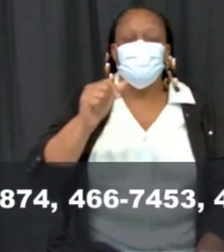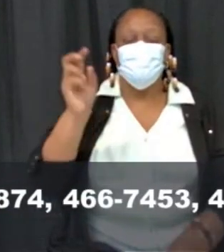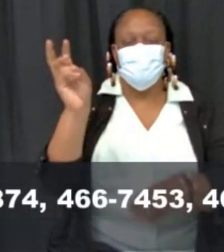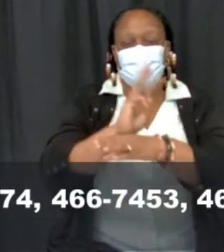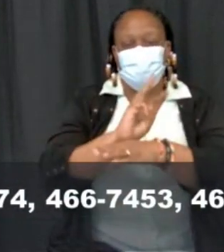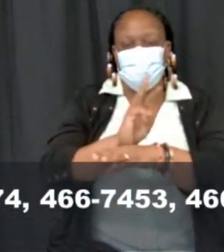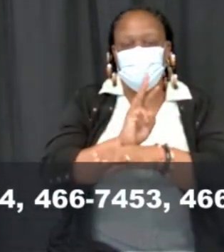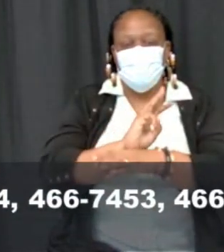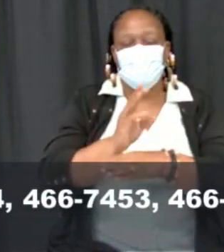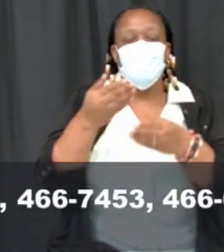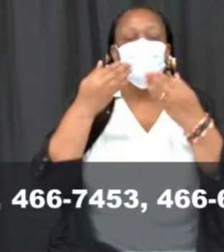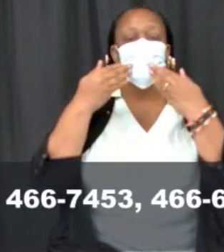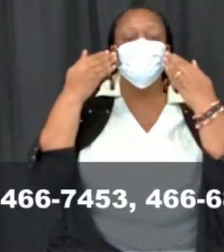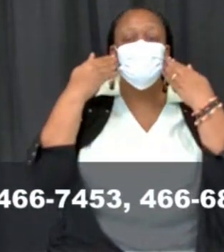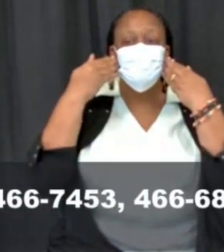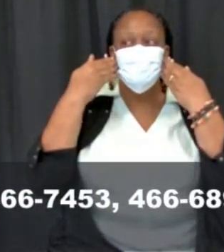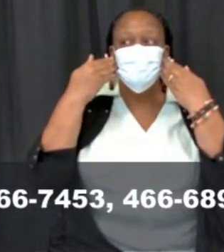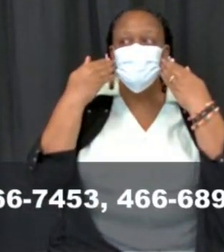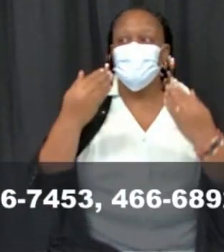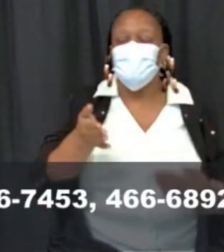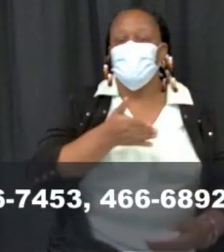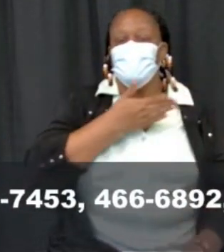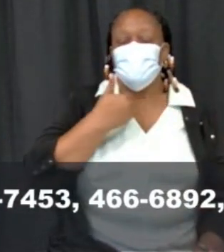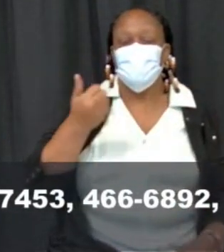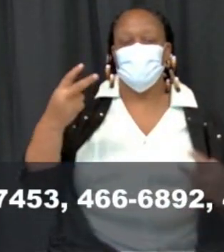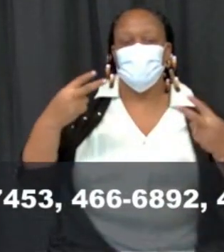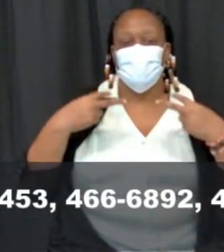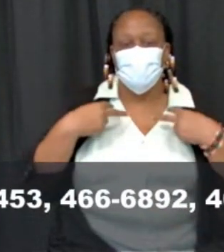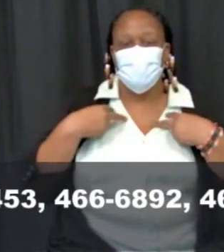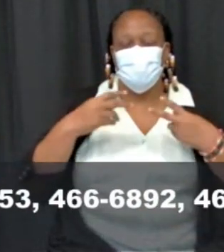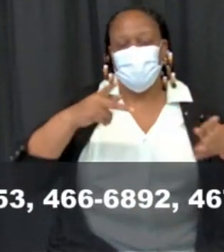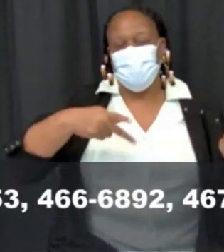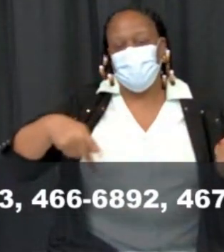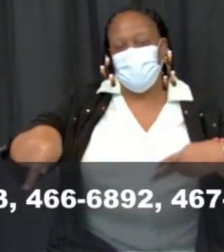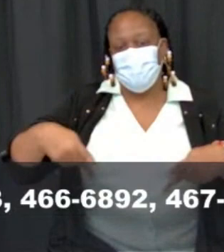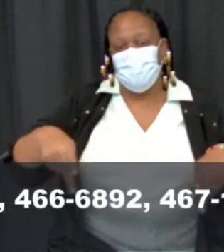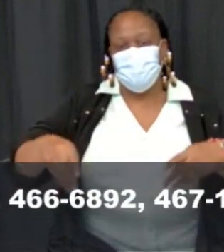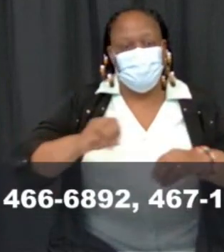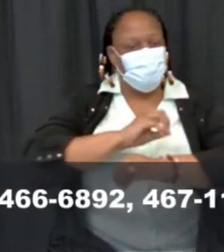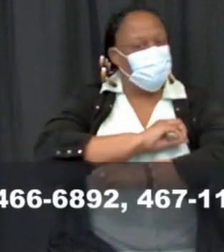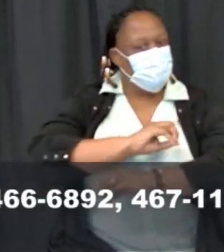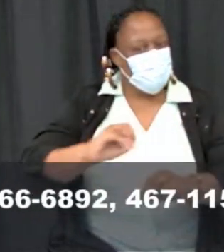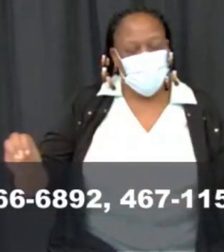in public and for hosting social events without permission.